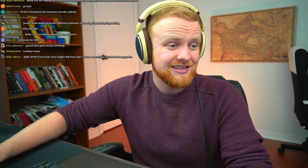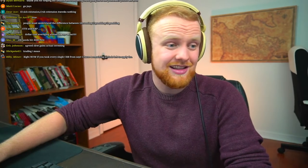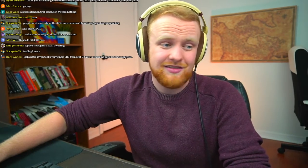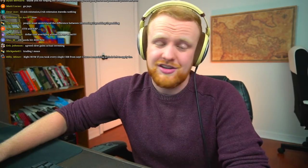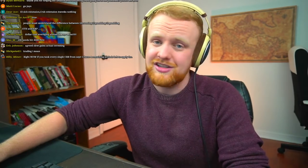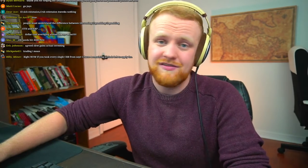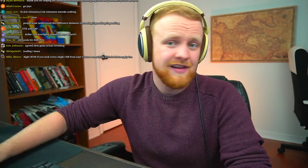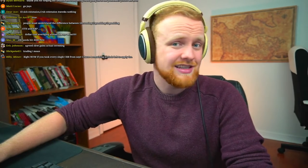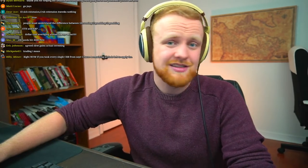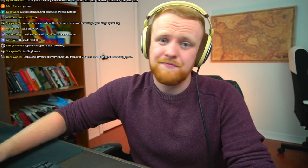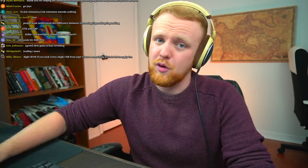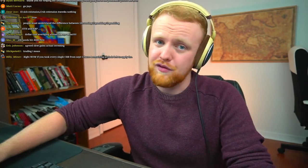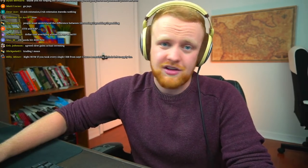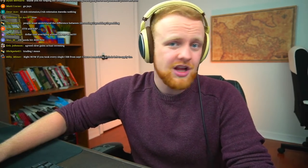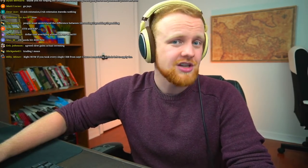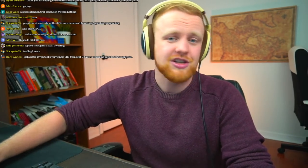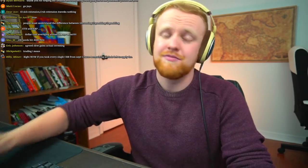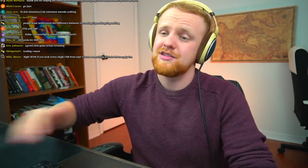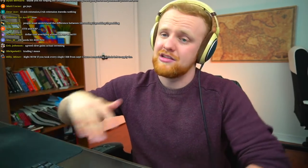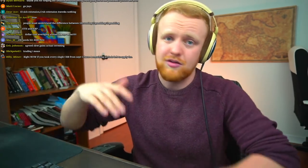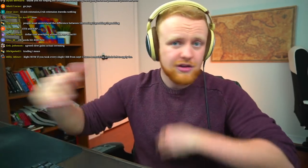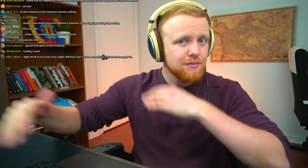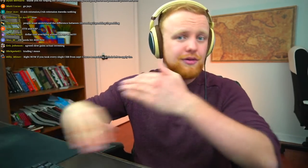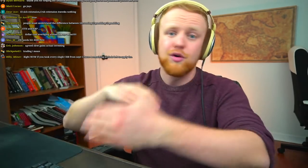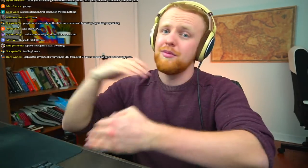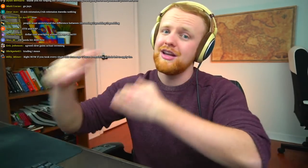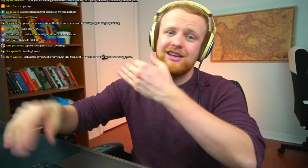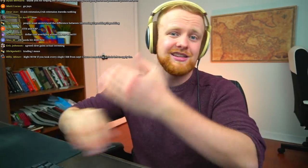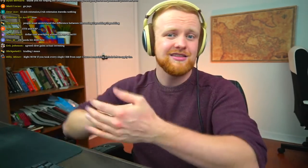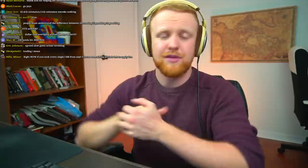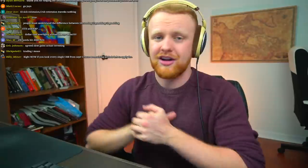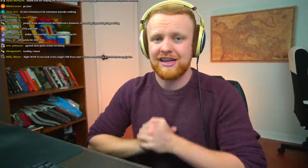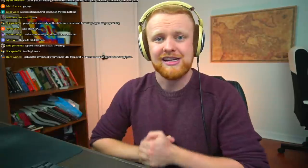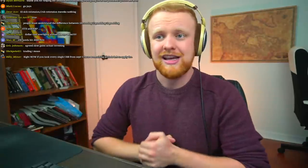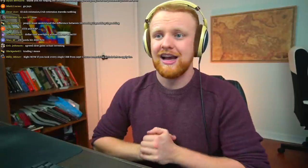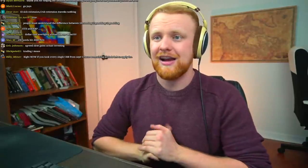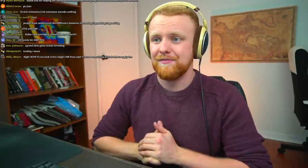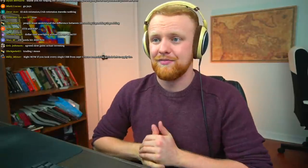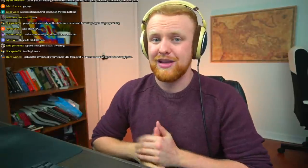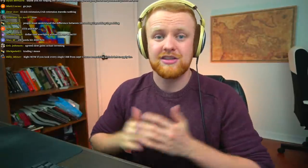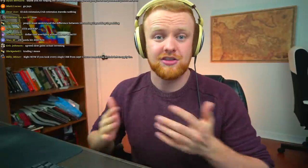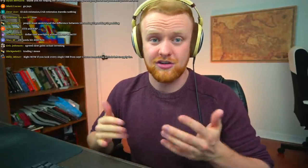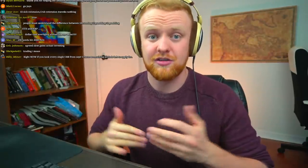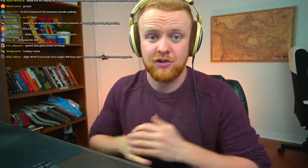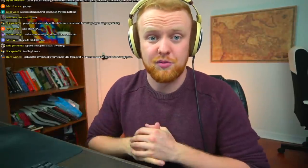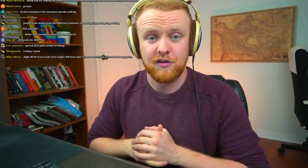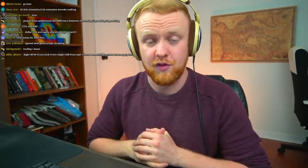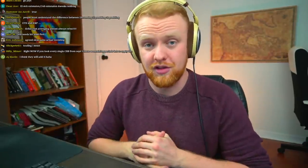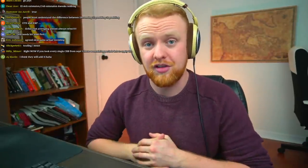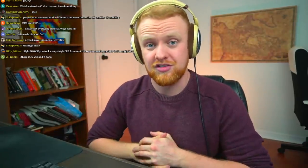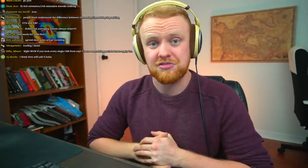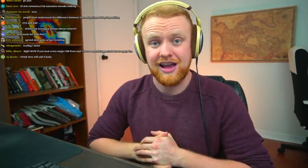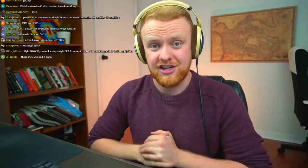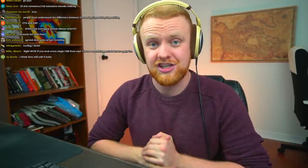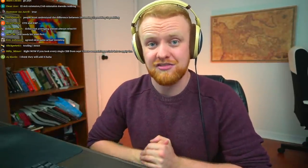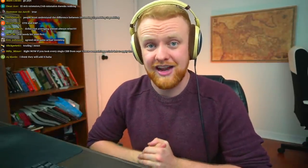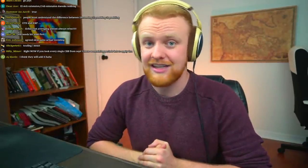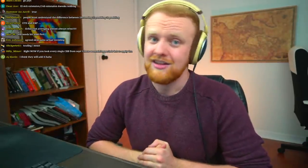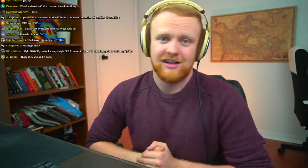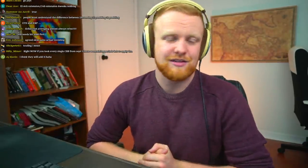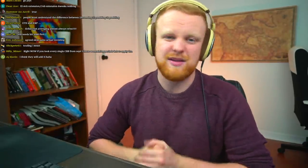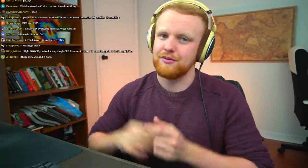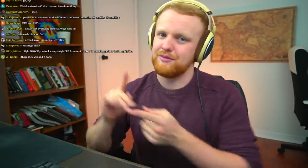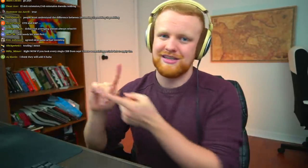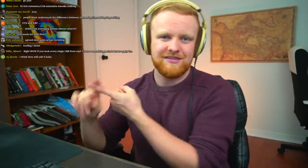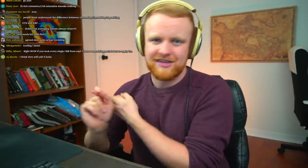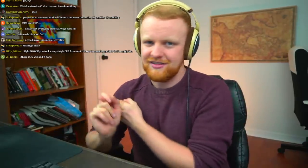wins. That just invest over the long term, slowly put more money into the market based on your portfolio, your strategy, right?